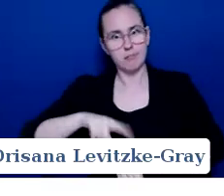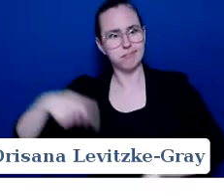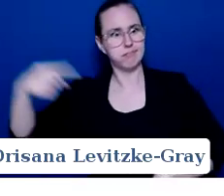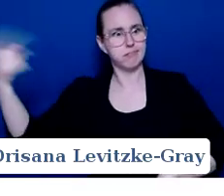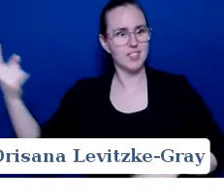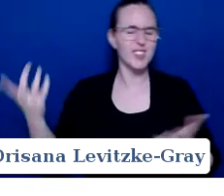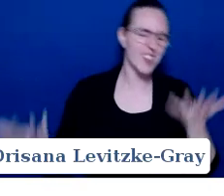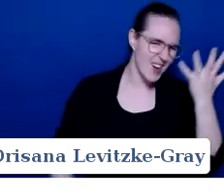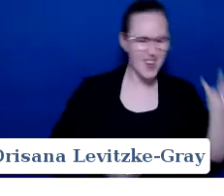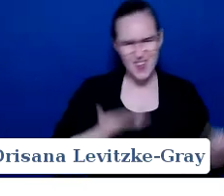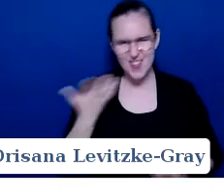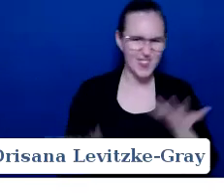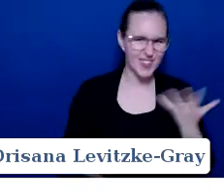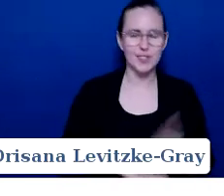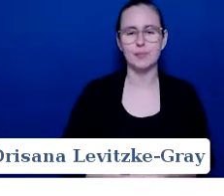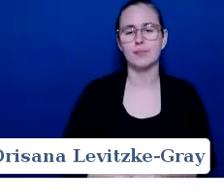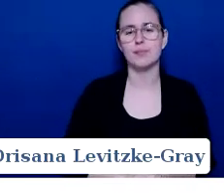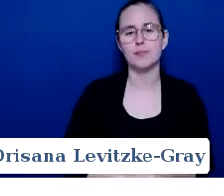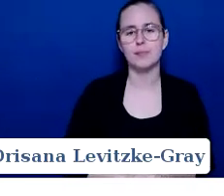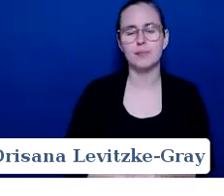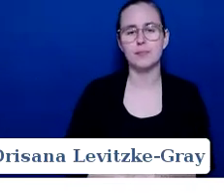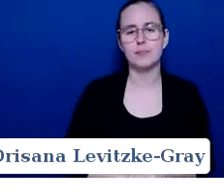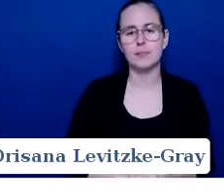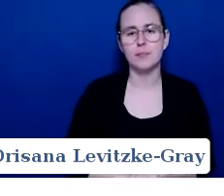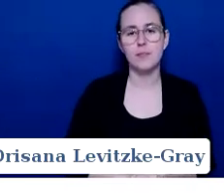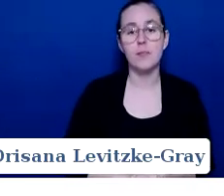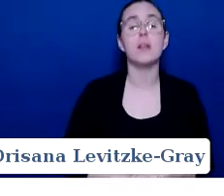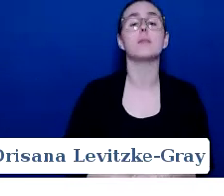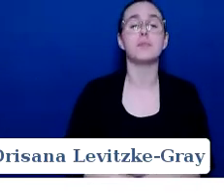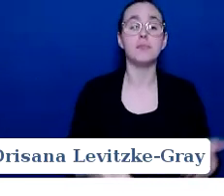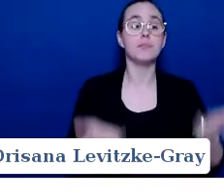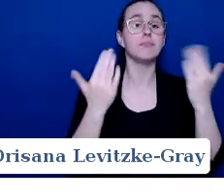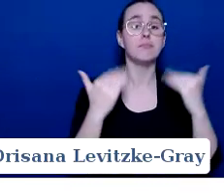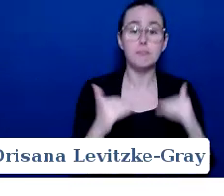are using different tools related to international classification of functioning.